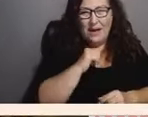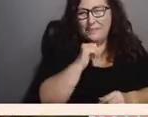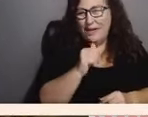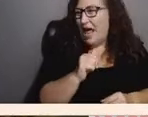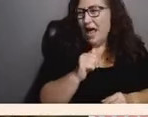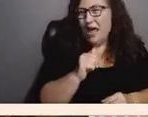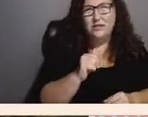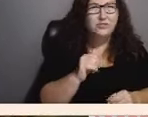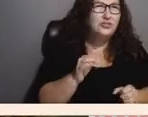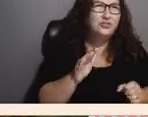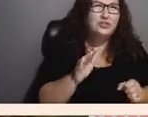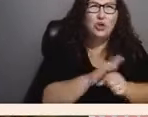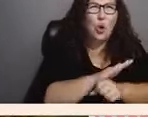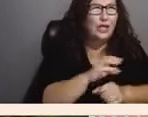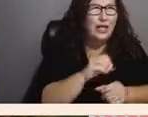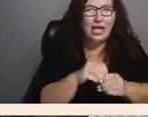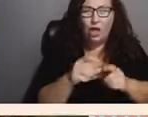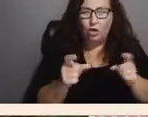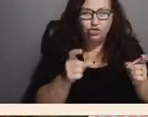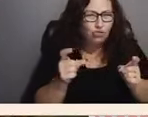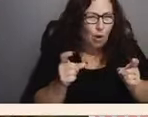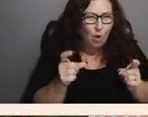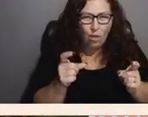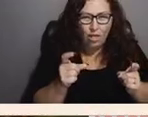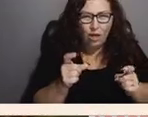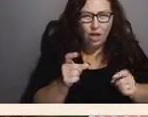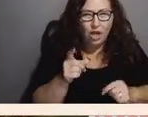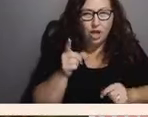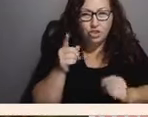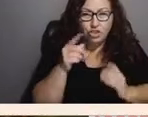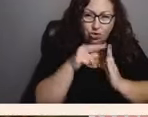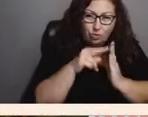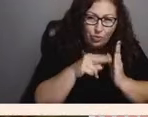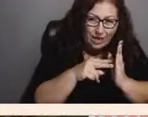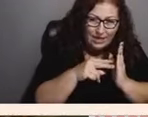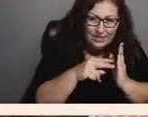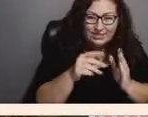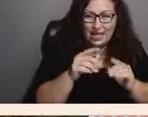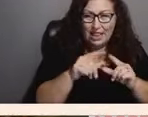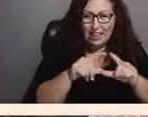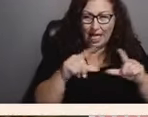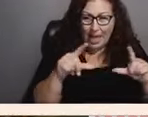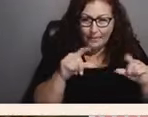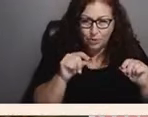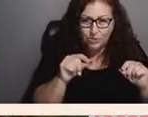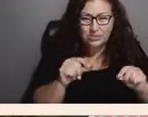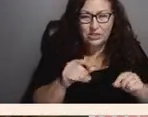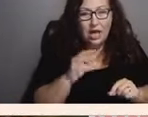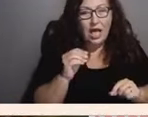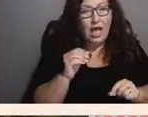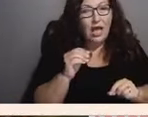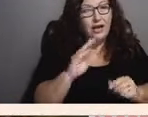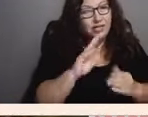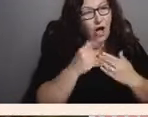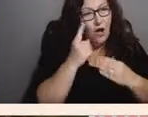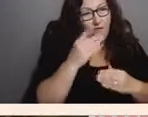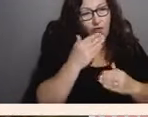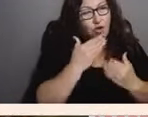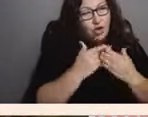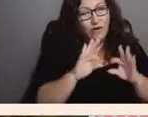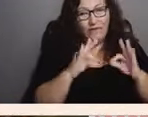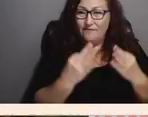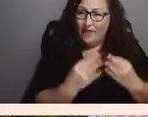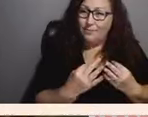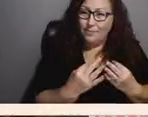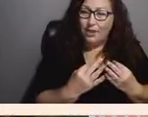in control. She reads the labels, and it's all for the good of the family. And